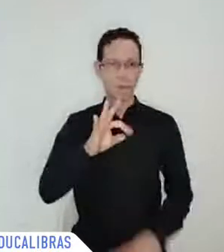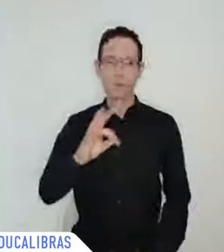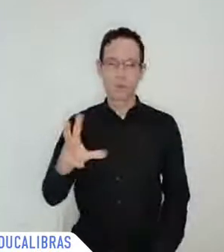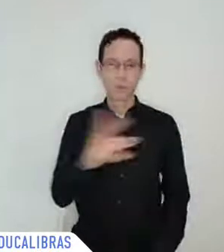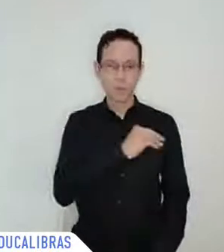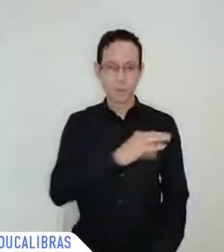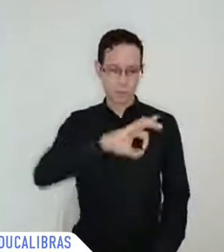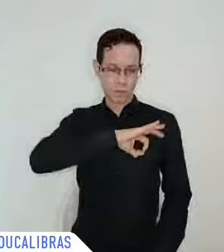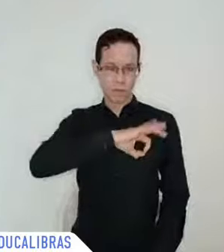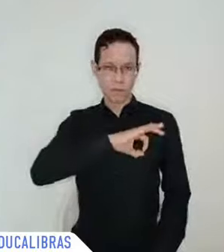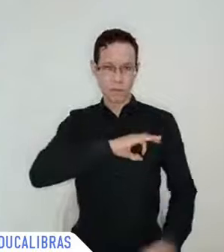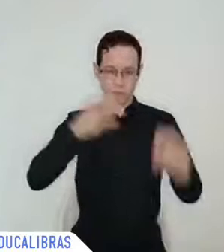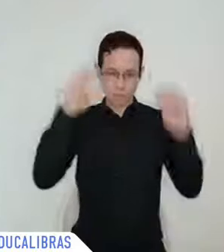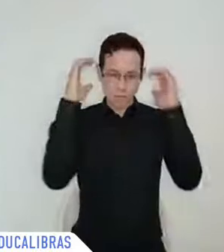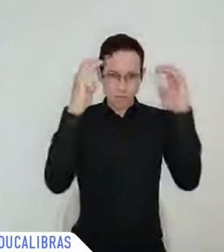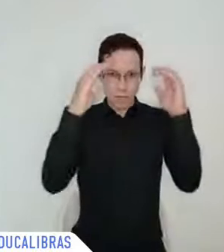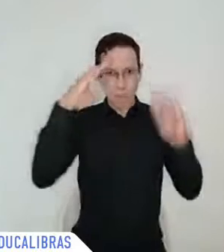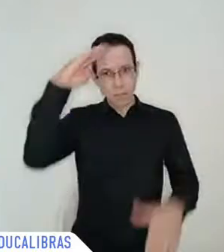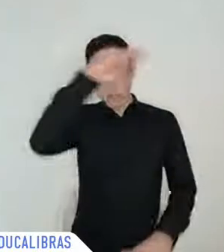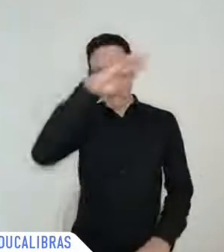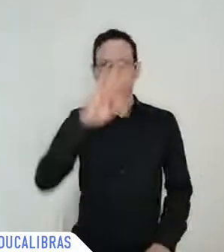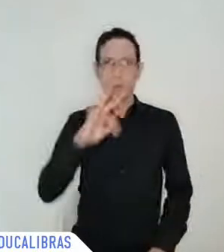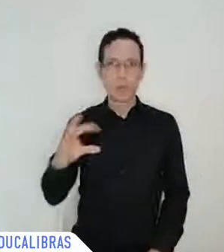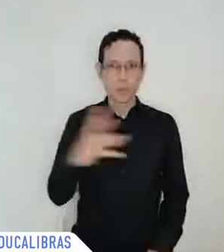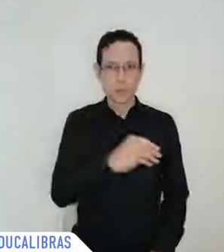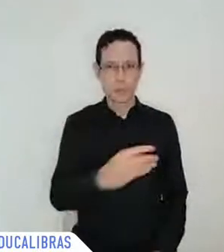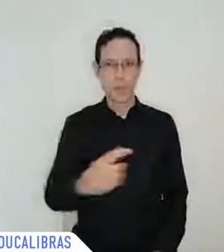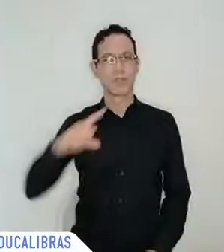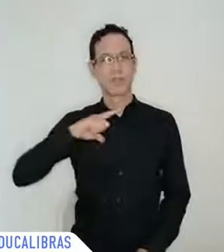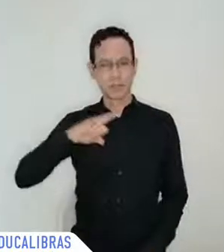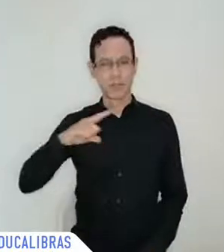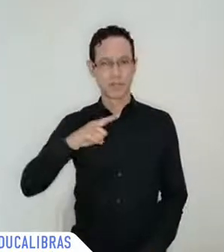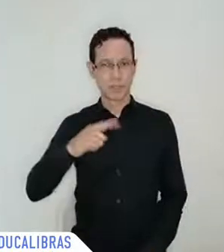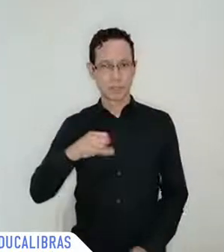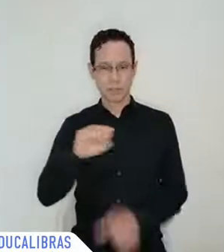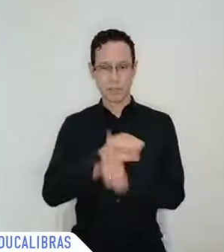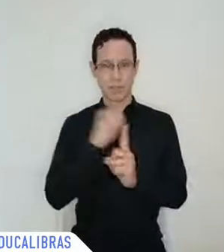military police in Brazil, and it's a problem.